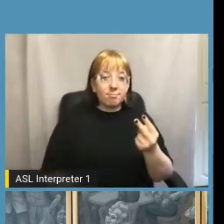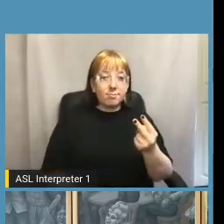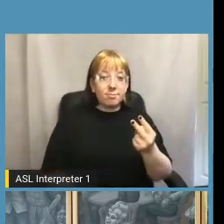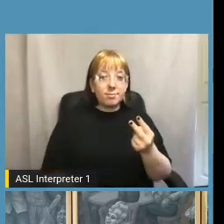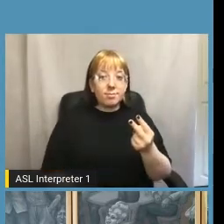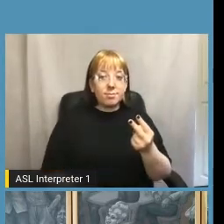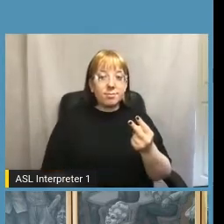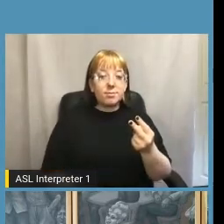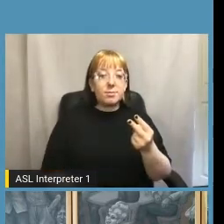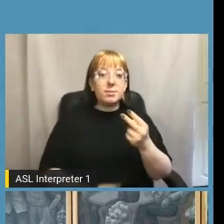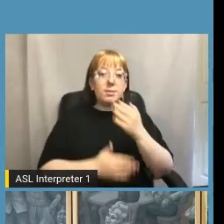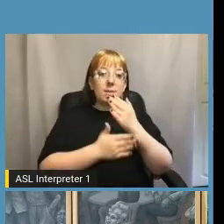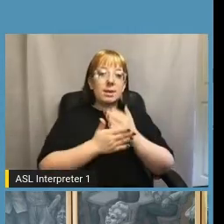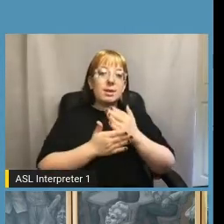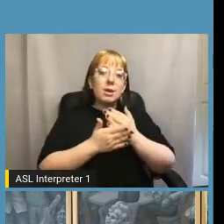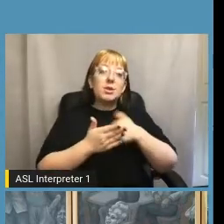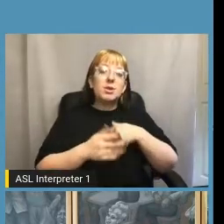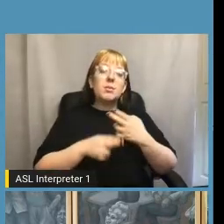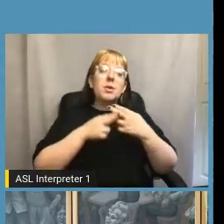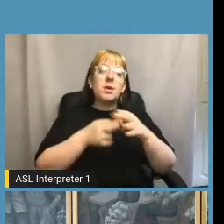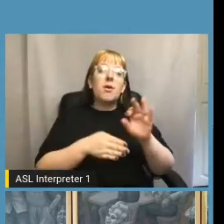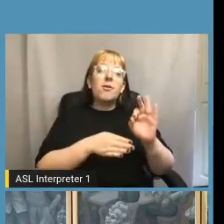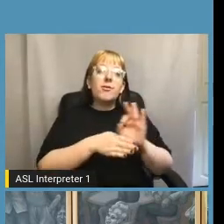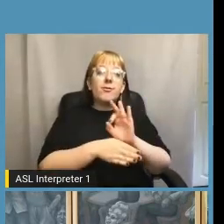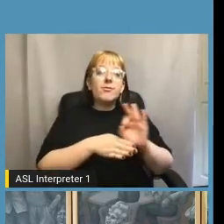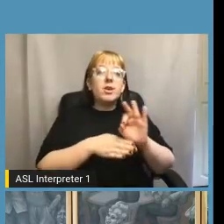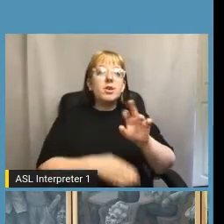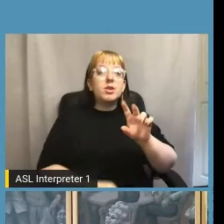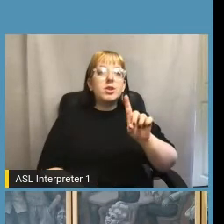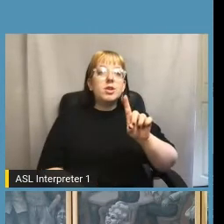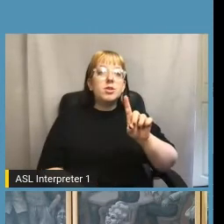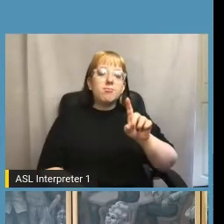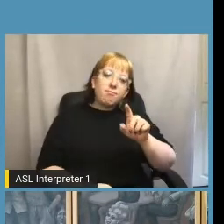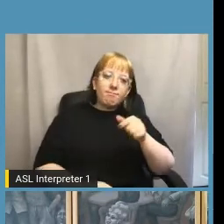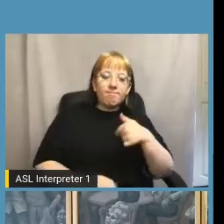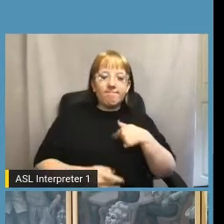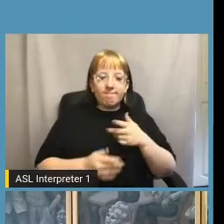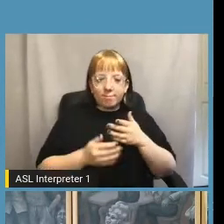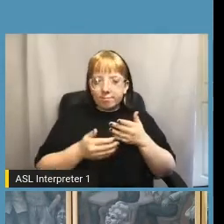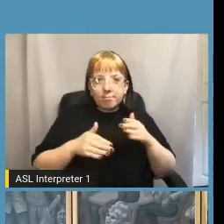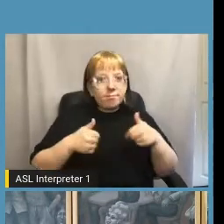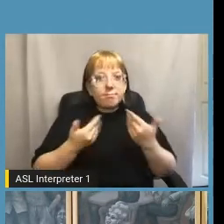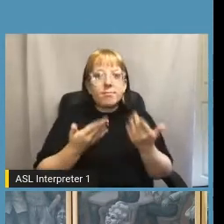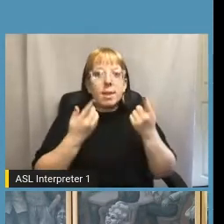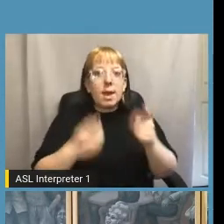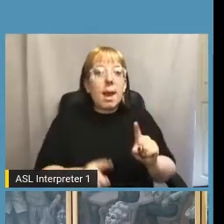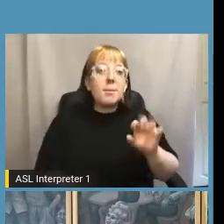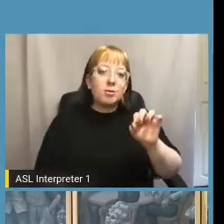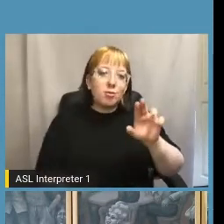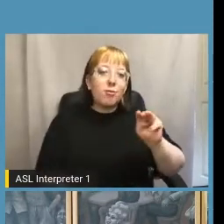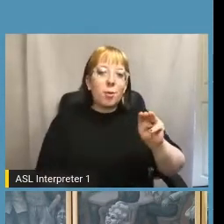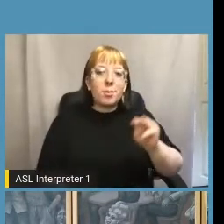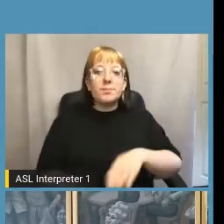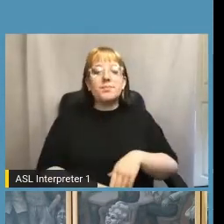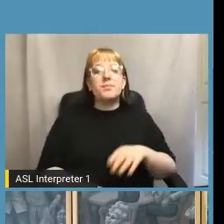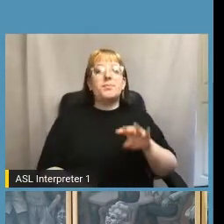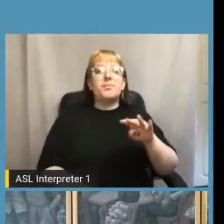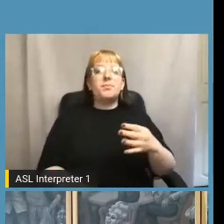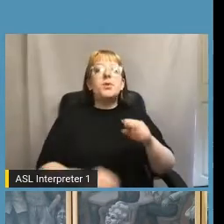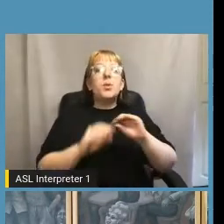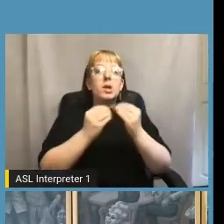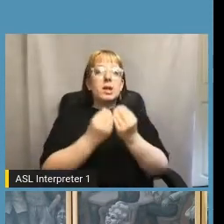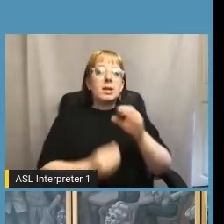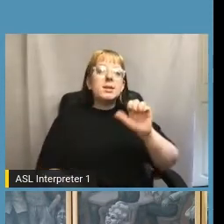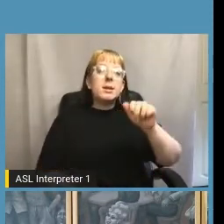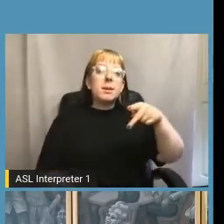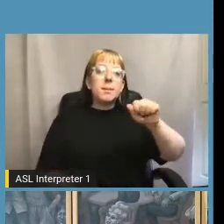I call Function Drives Form. Third, organizational capacity. Fourth, partnerships. And